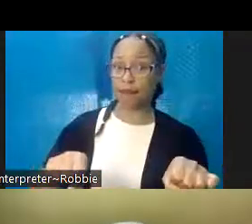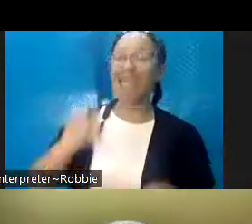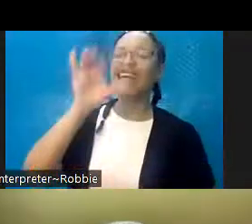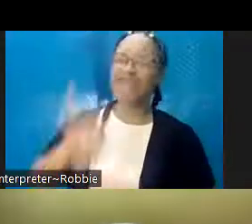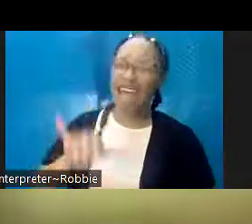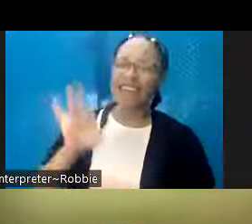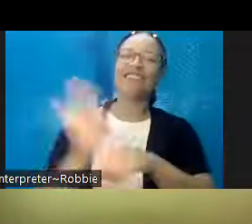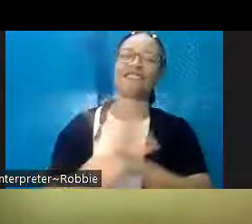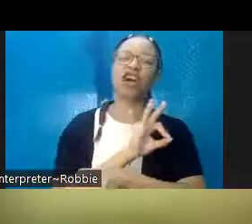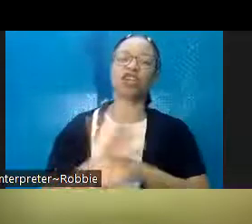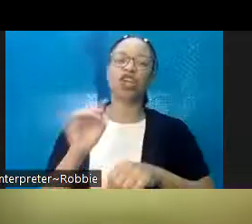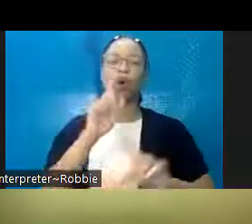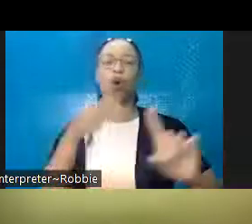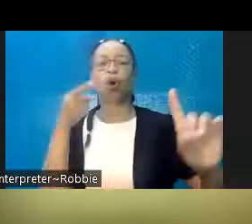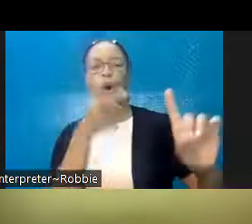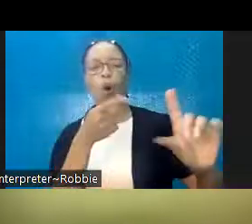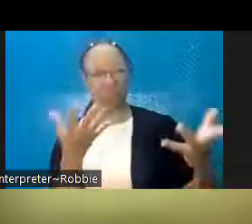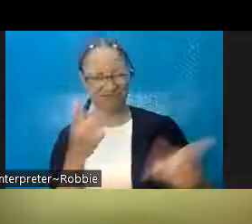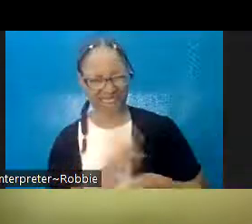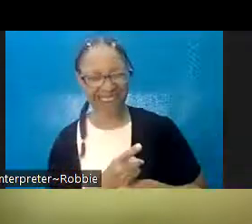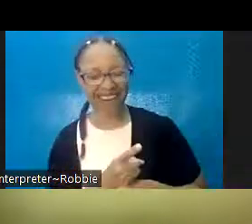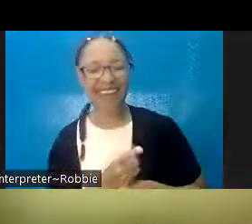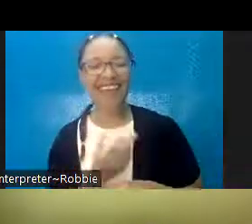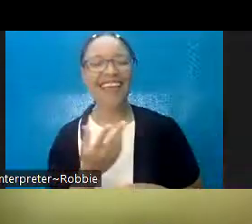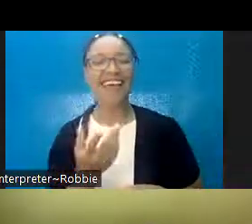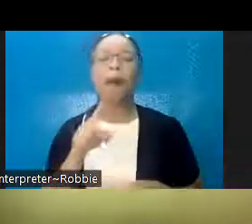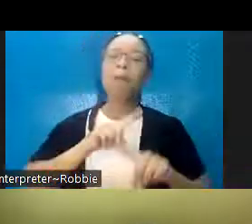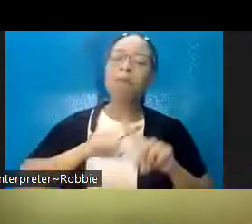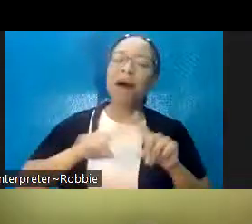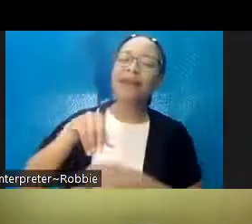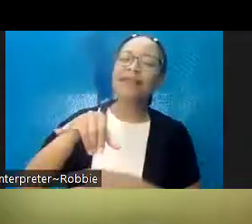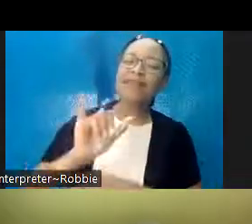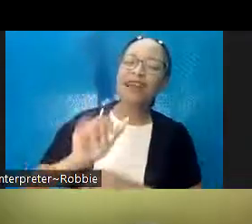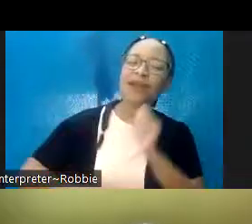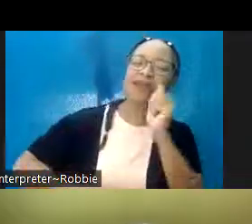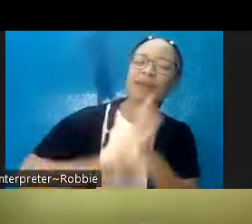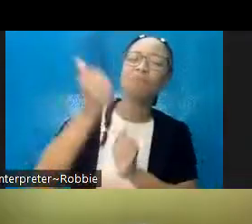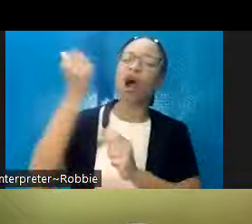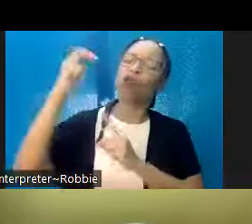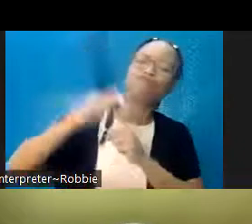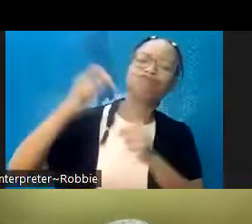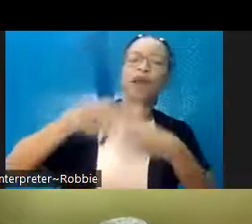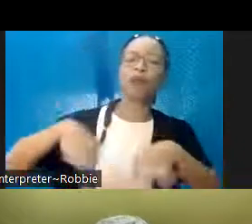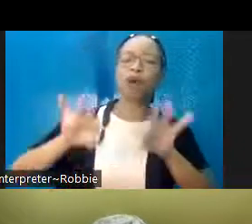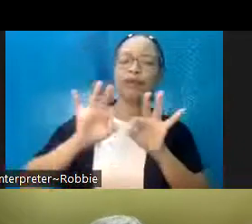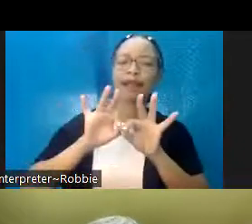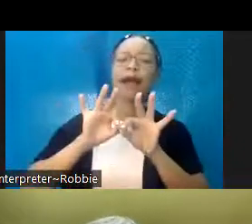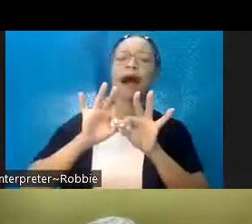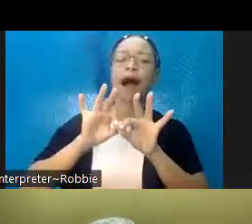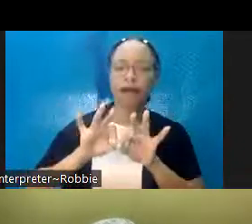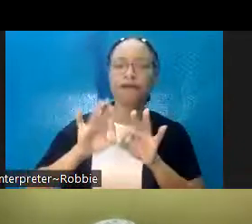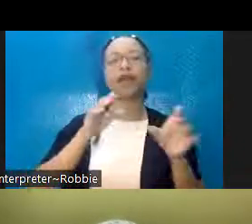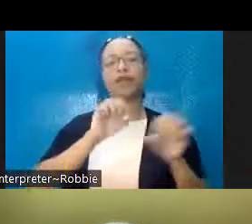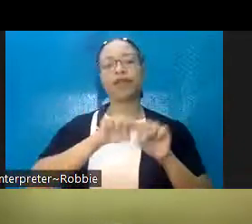function or purpose, right? And that it's the most crucial determinant of the system's